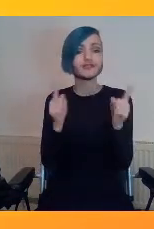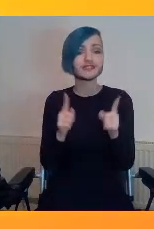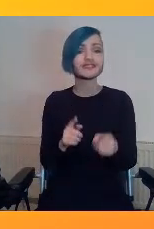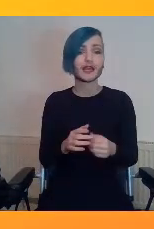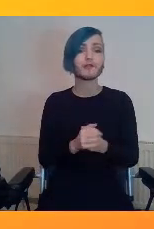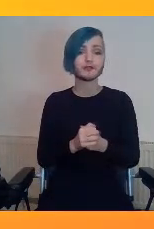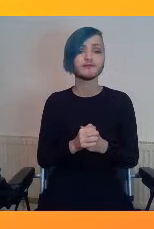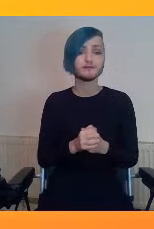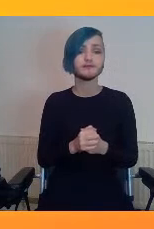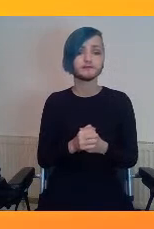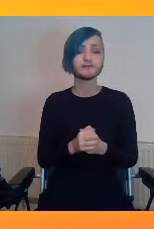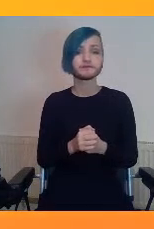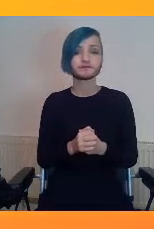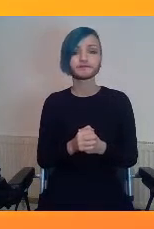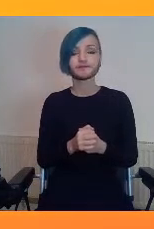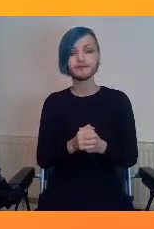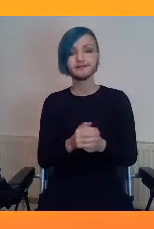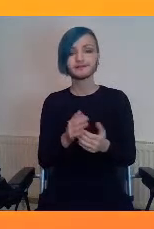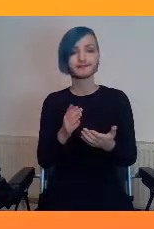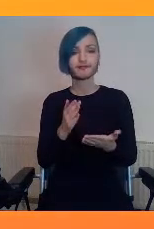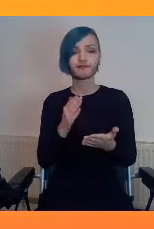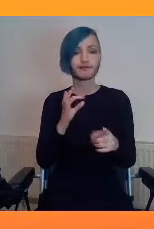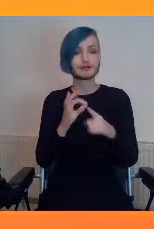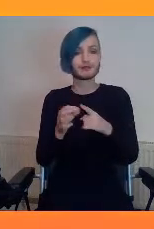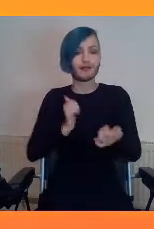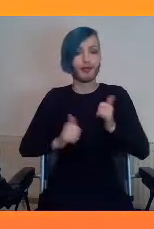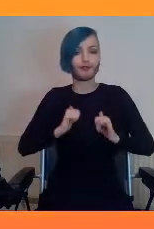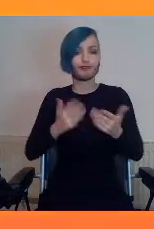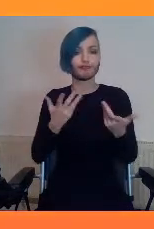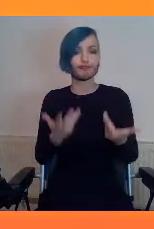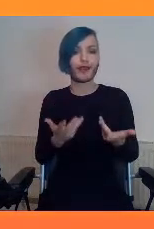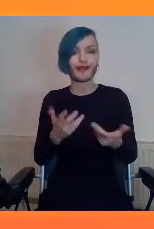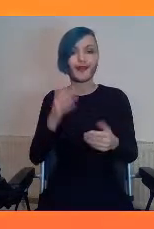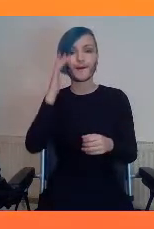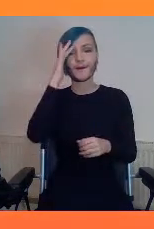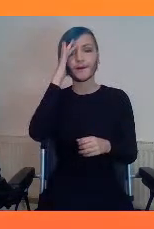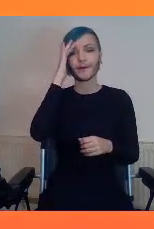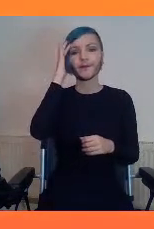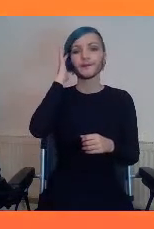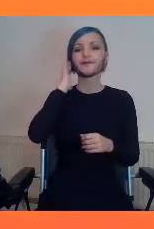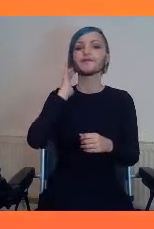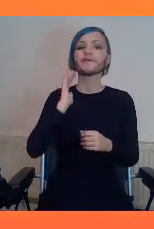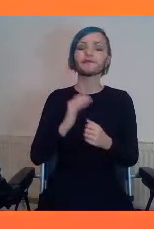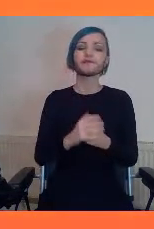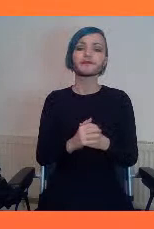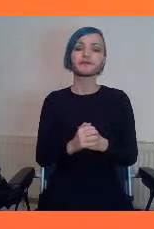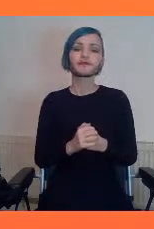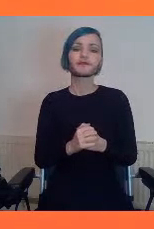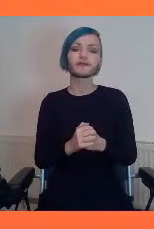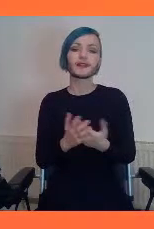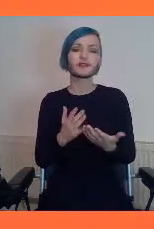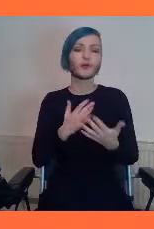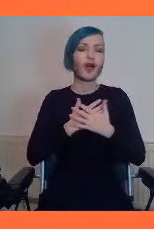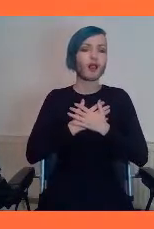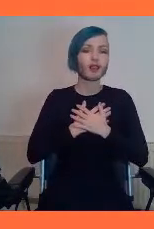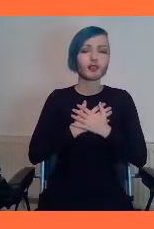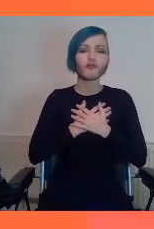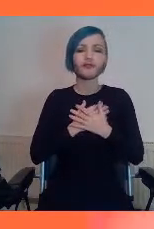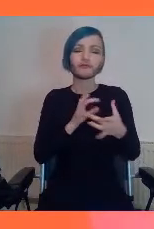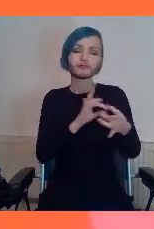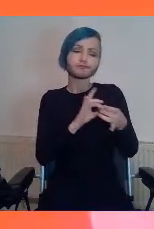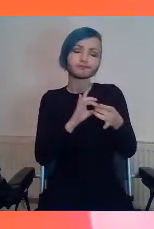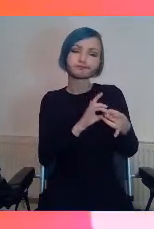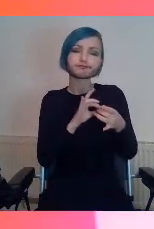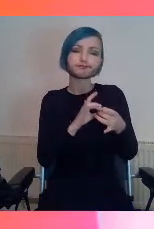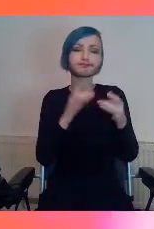at the time that we're celebrating Pride, right? And because that's what it's about, like in terms of the love, the togetherness, the resilience, the